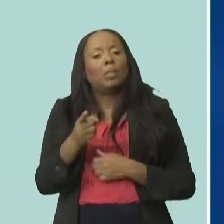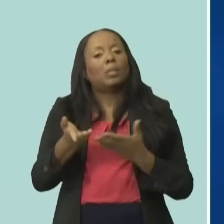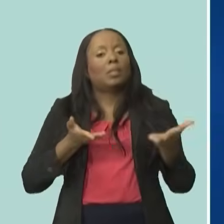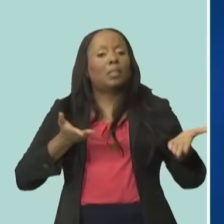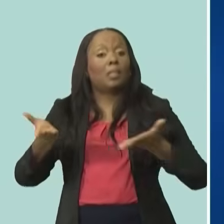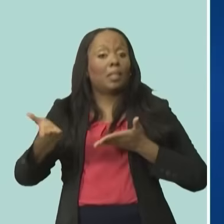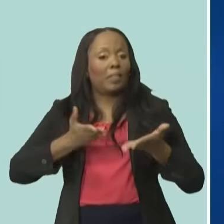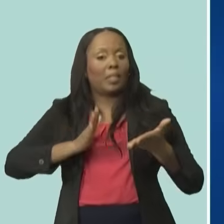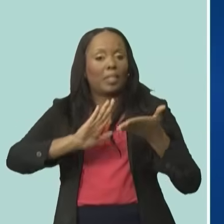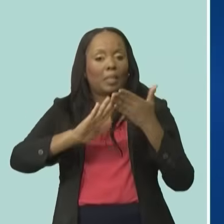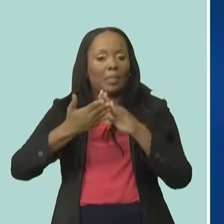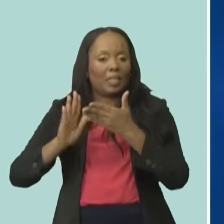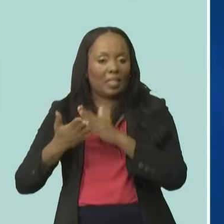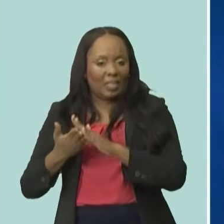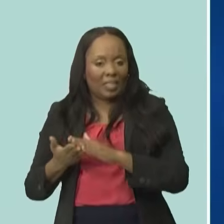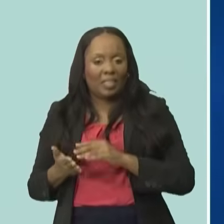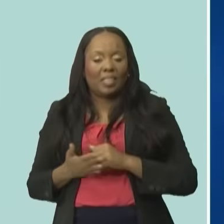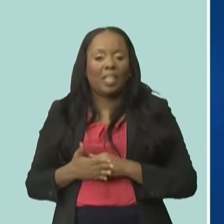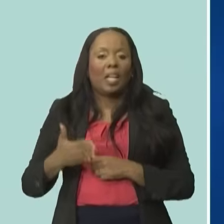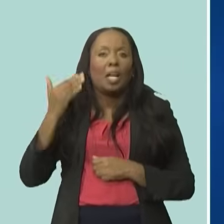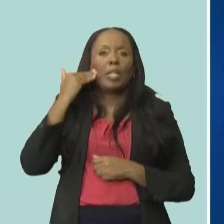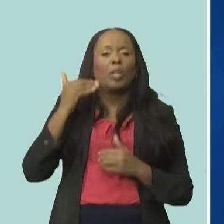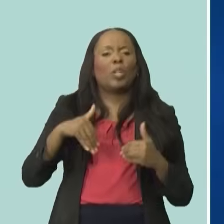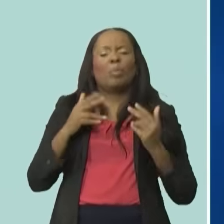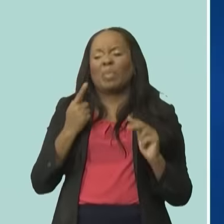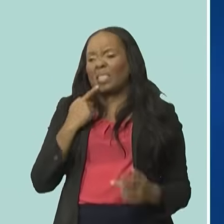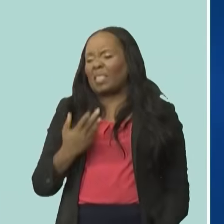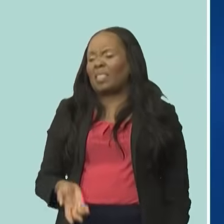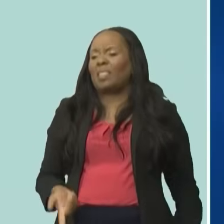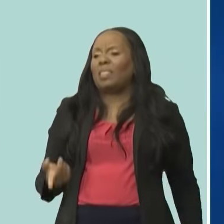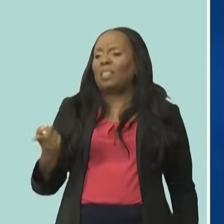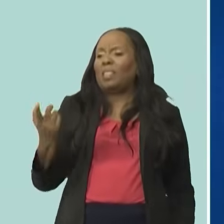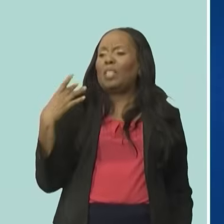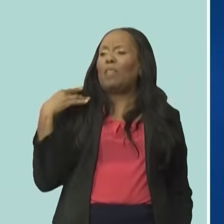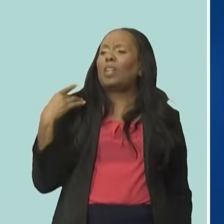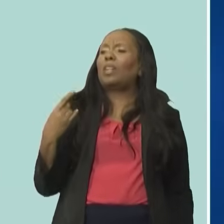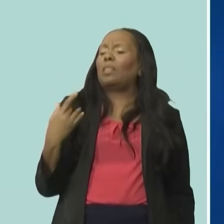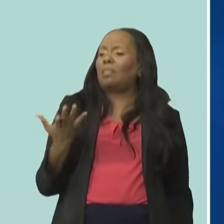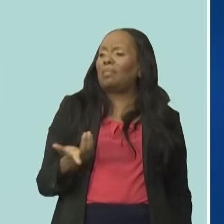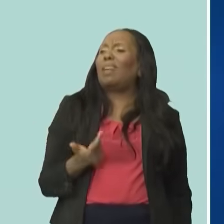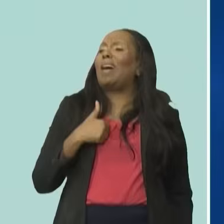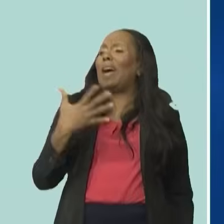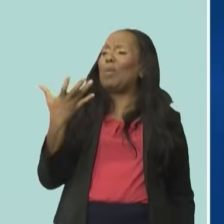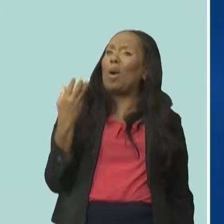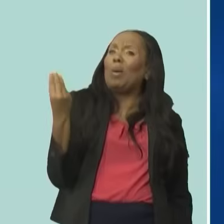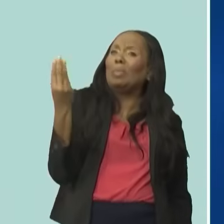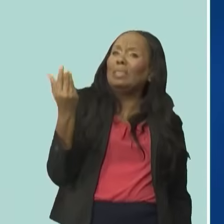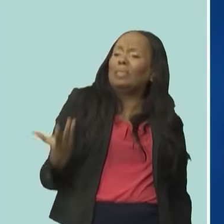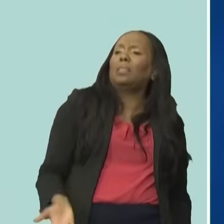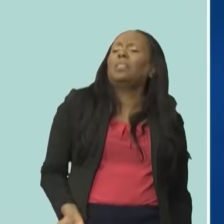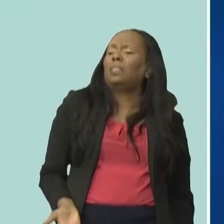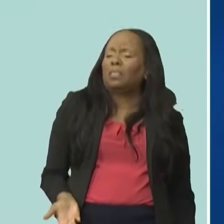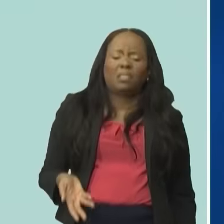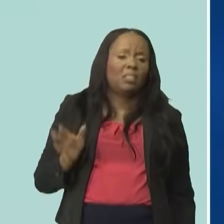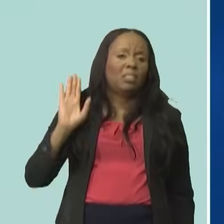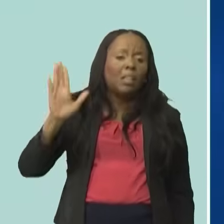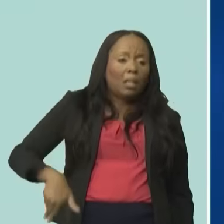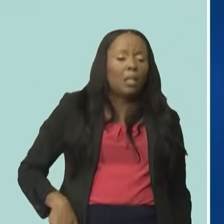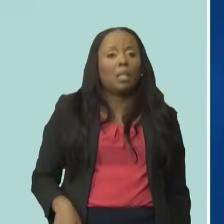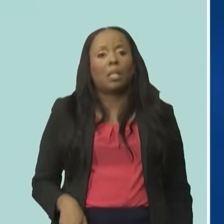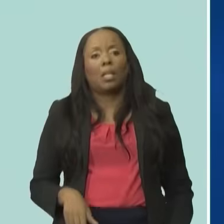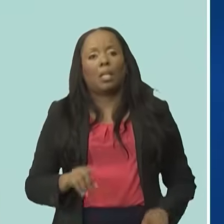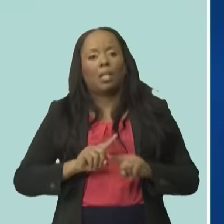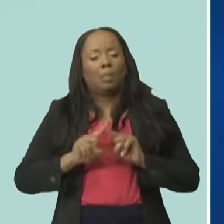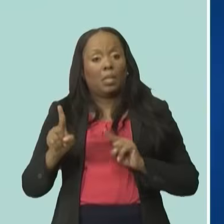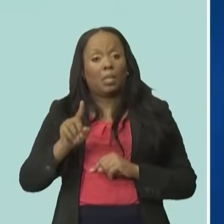community. I know that the young people will say, money, volunteer are looking for money. But however, being a DO